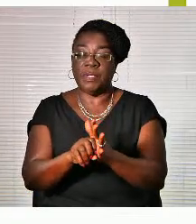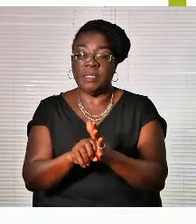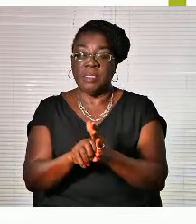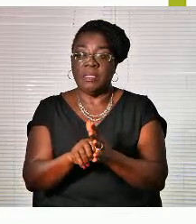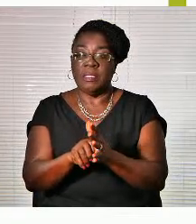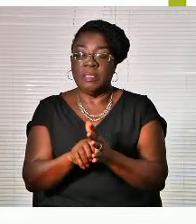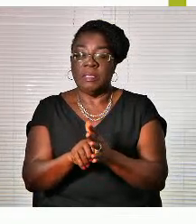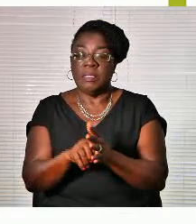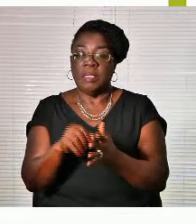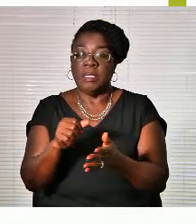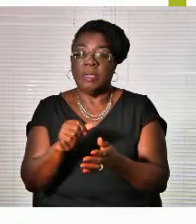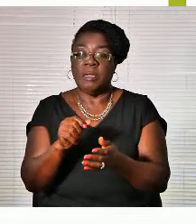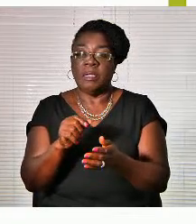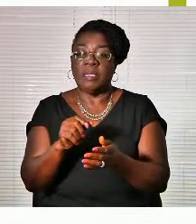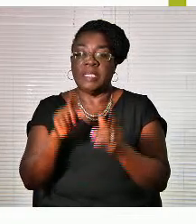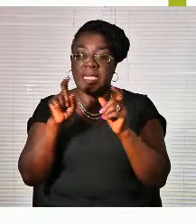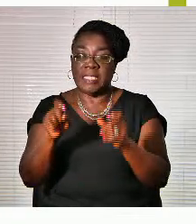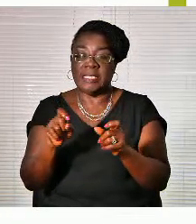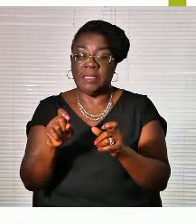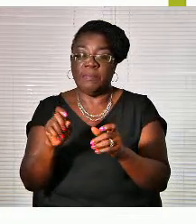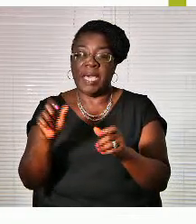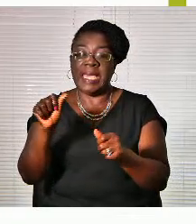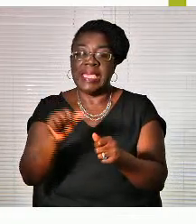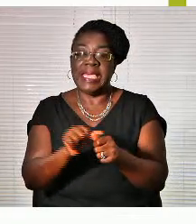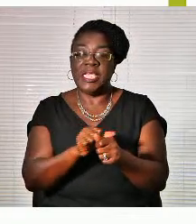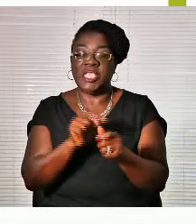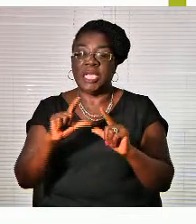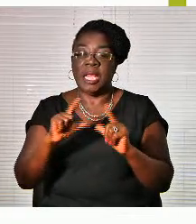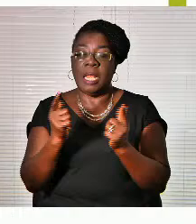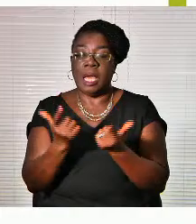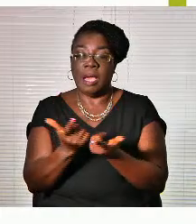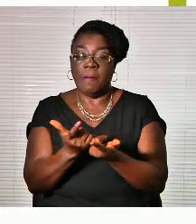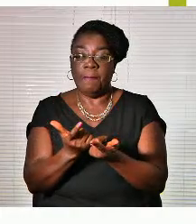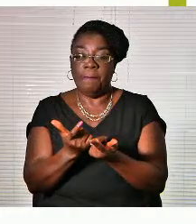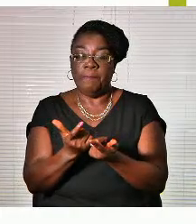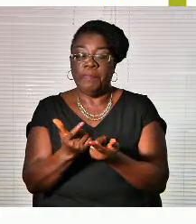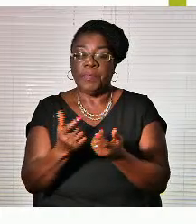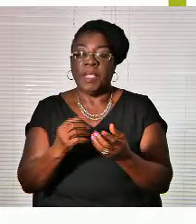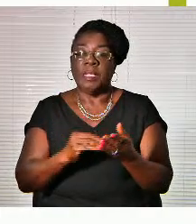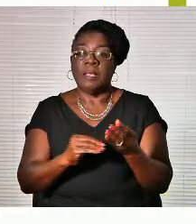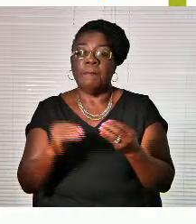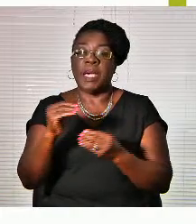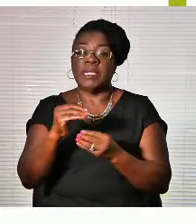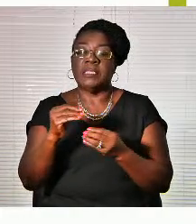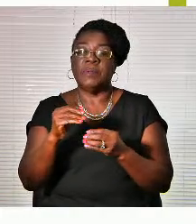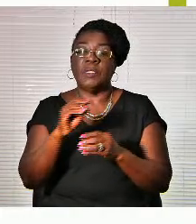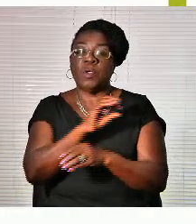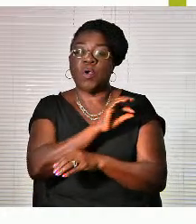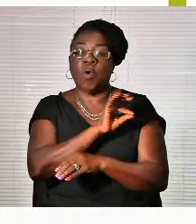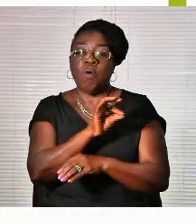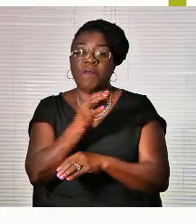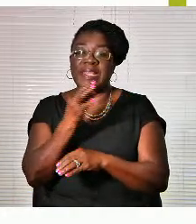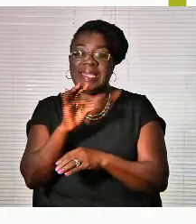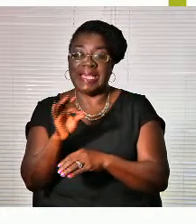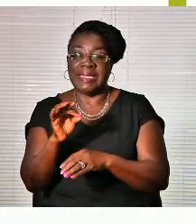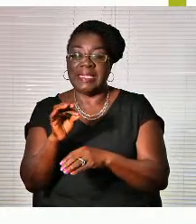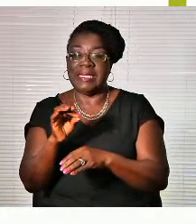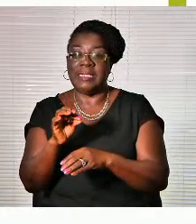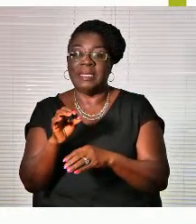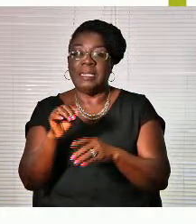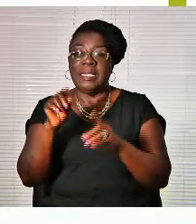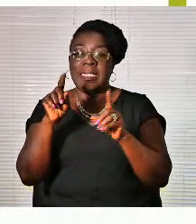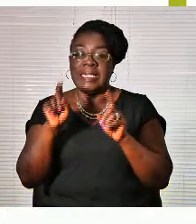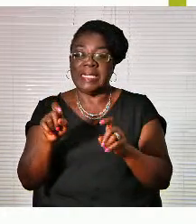by each lab. The maximum COVID-19 testing capacity of Doctors Hospital Lab